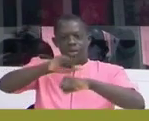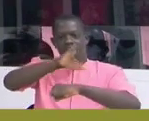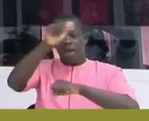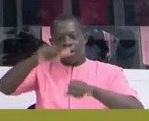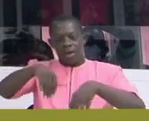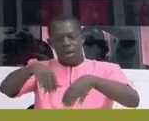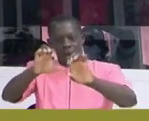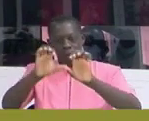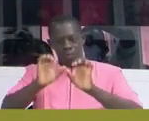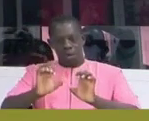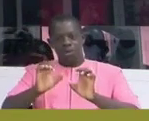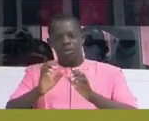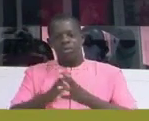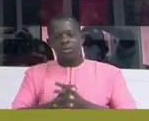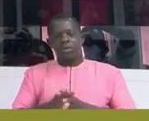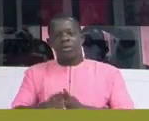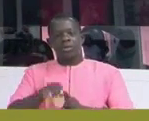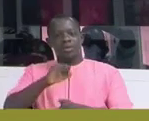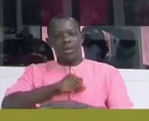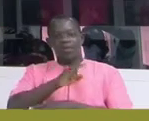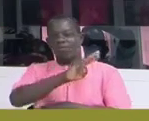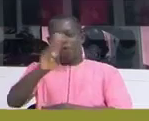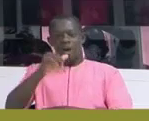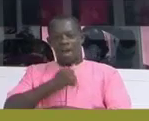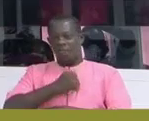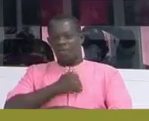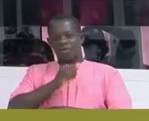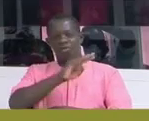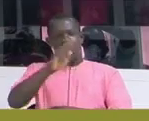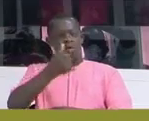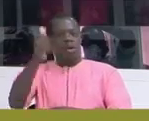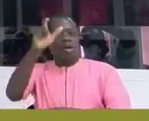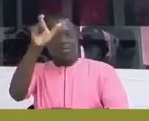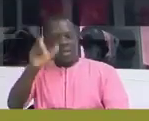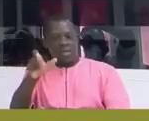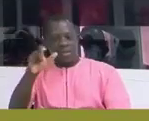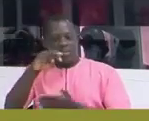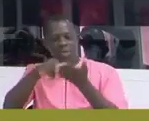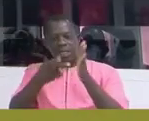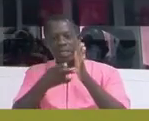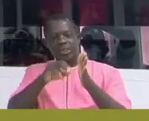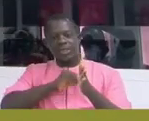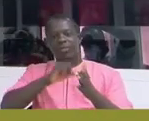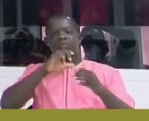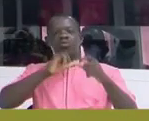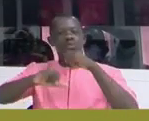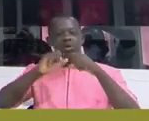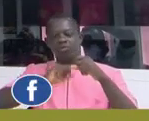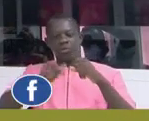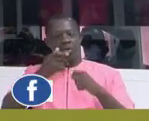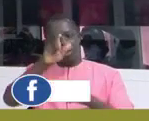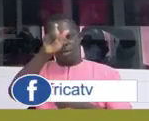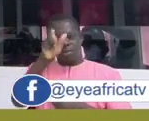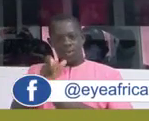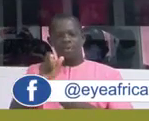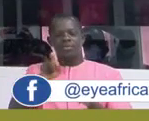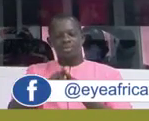the gravel and the blocks, I am not scared of anyone on that walk.